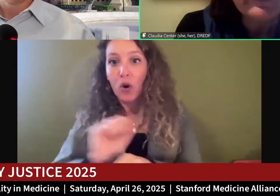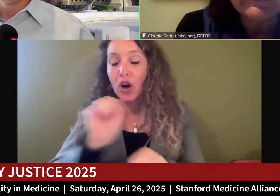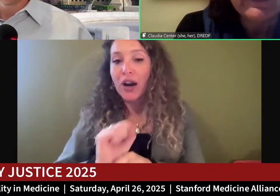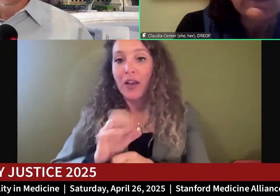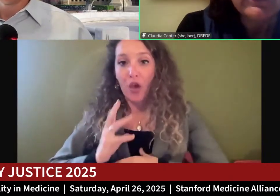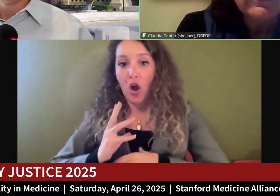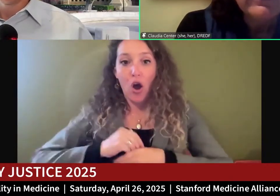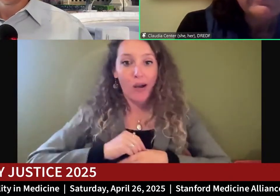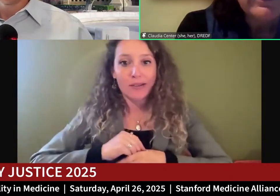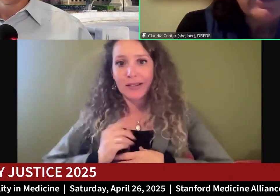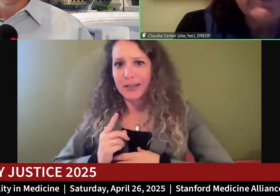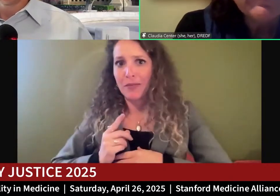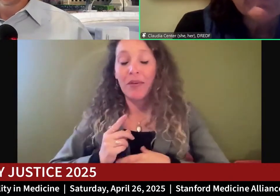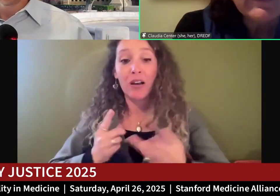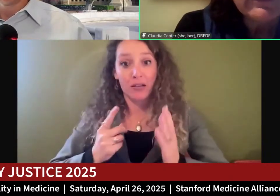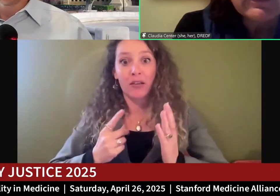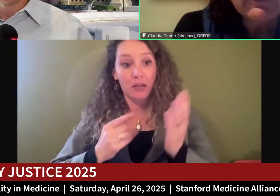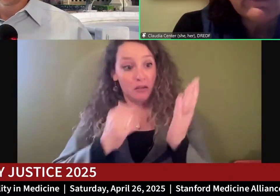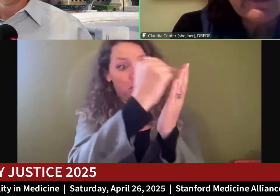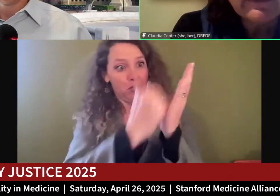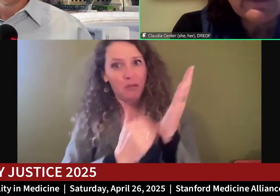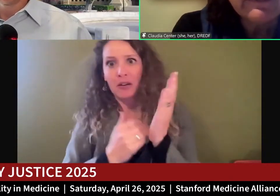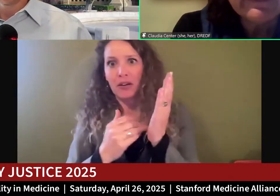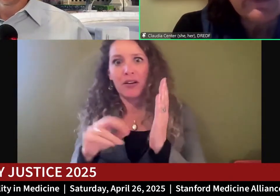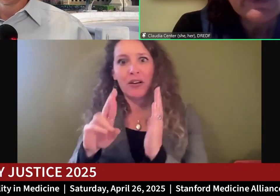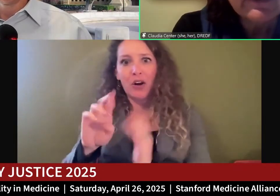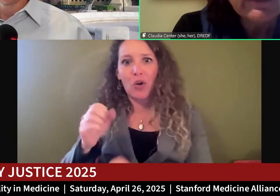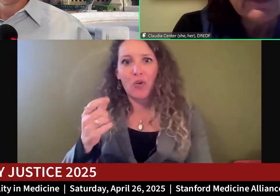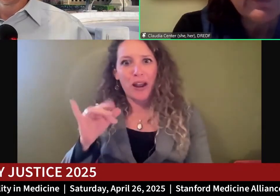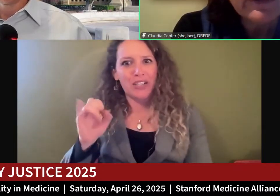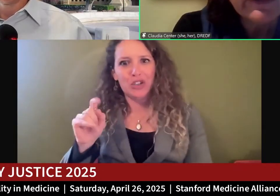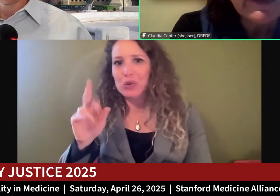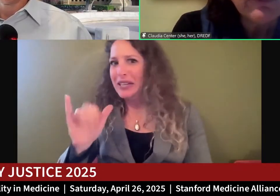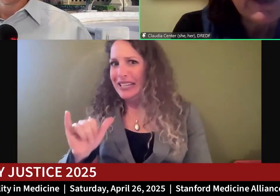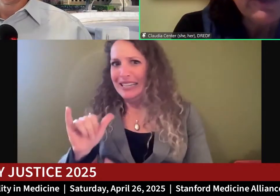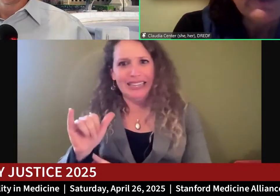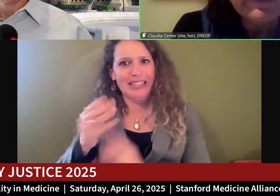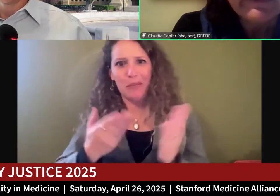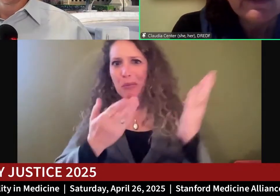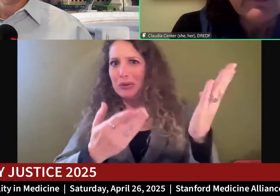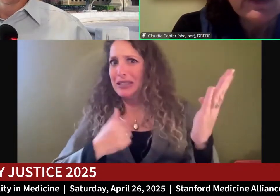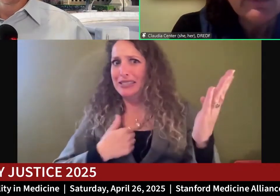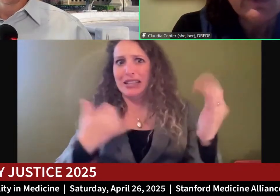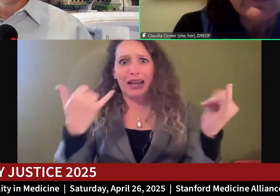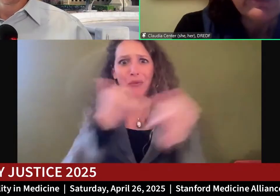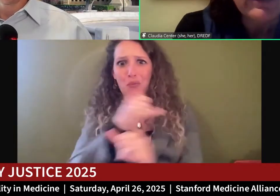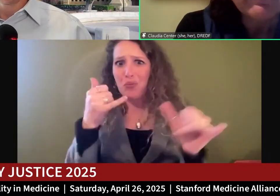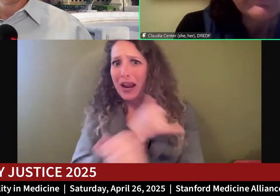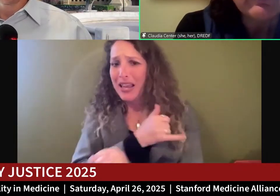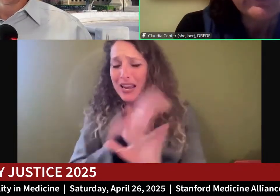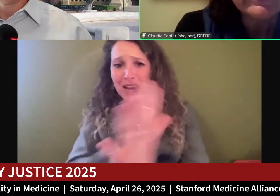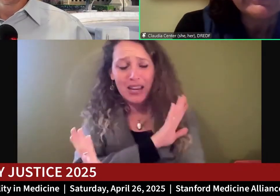was proposing. Um, it just sounded completely outrageous, and people